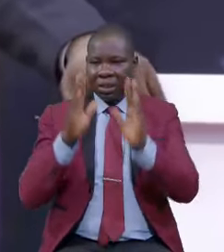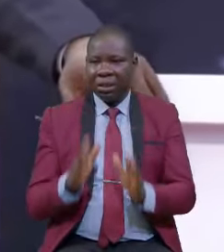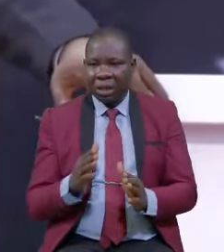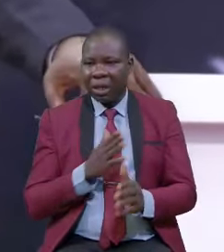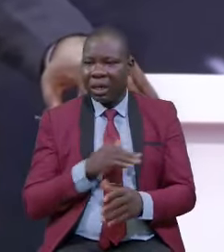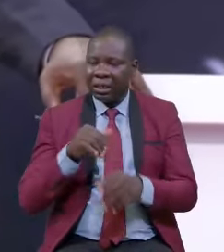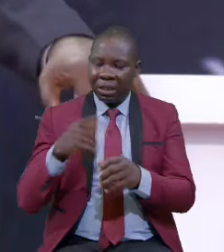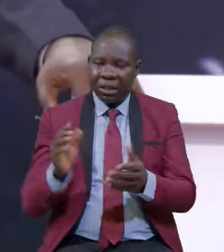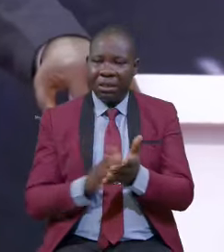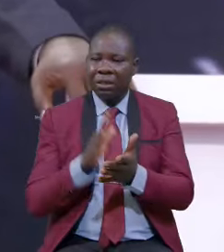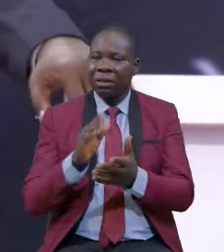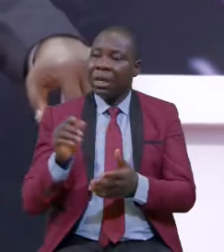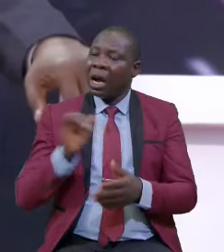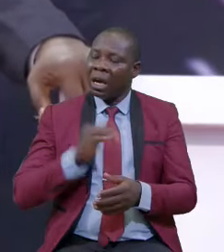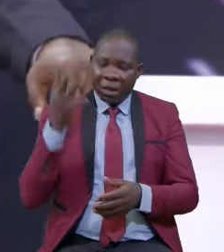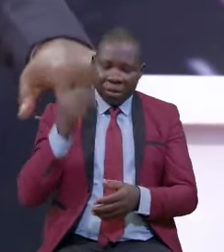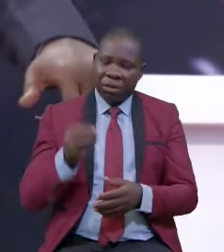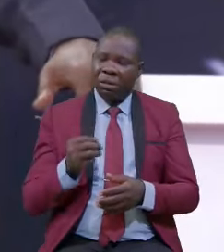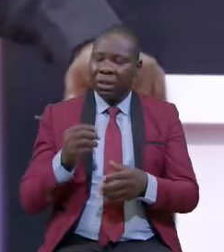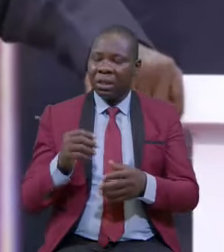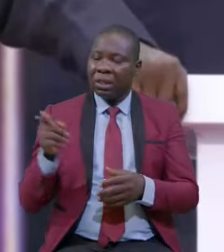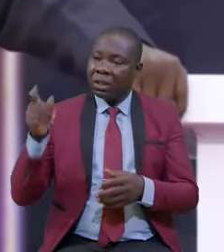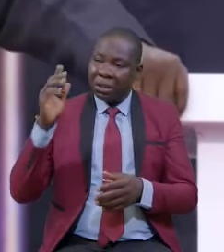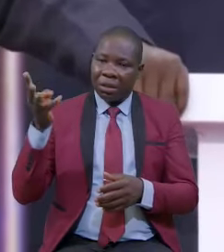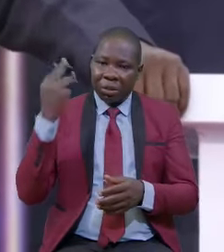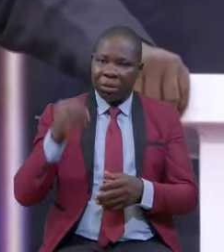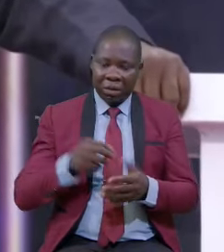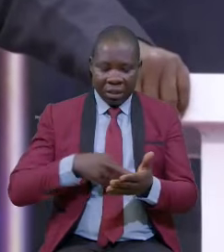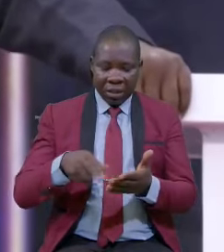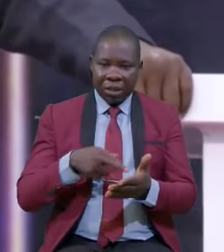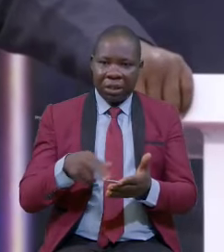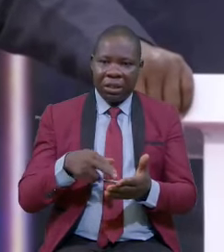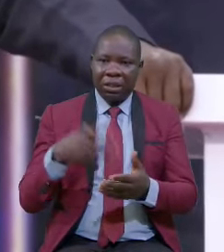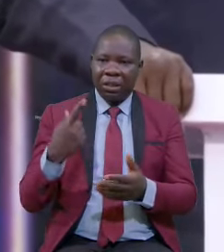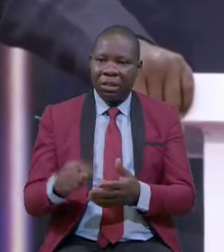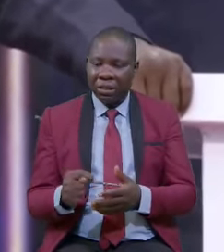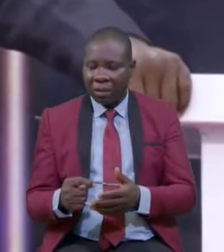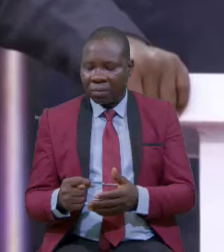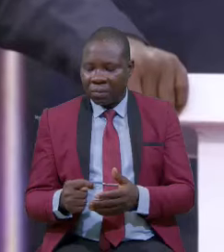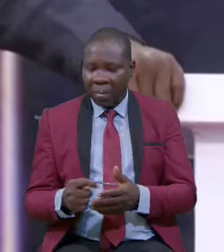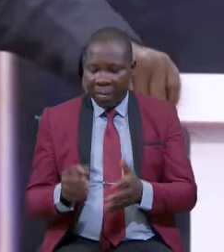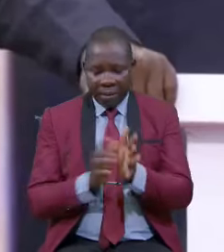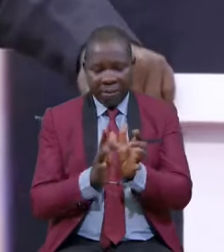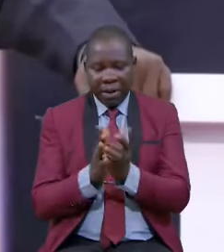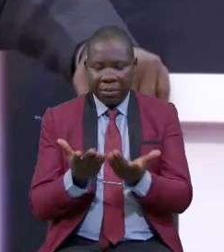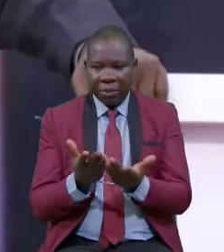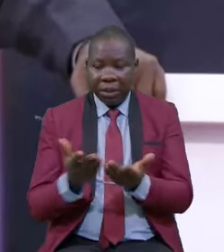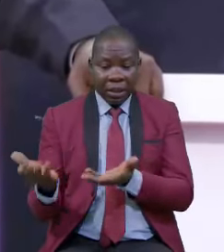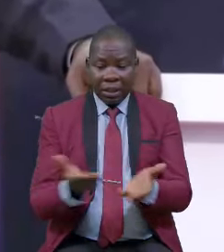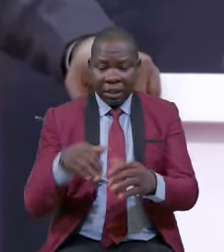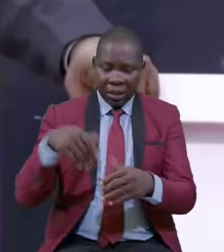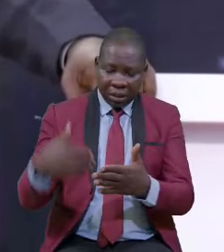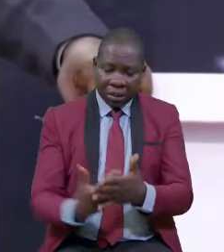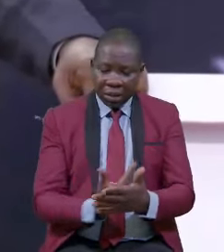group, he always read the Bible. Here in a new land, foreign land, and he doesn't know why he's going to